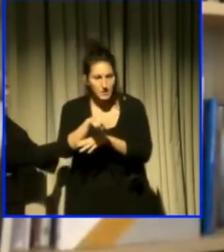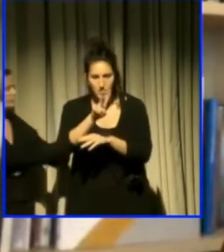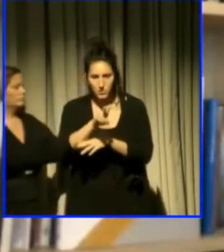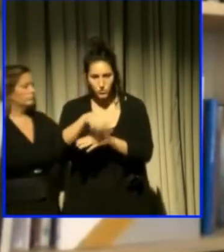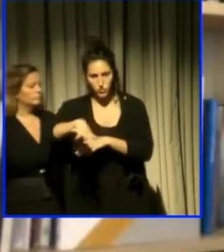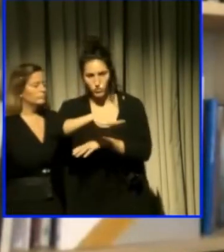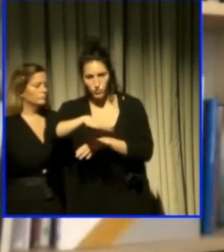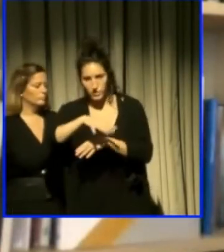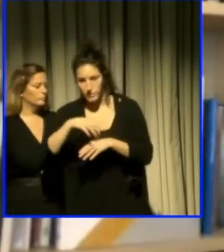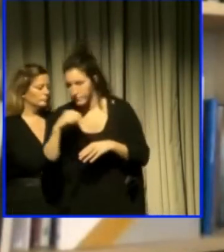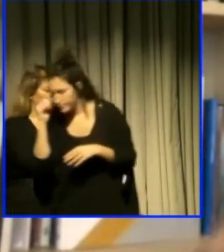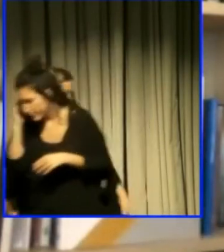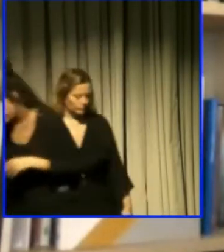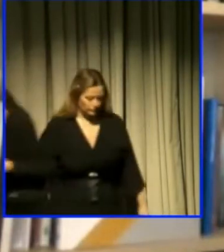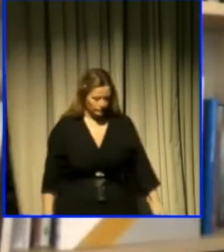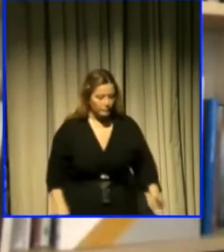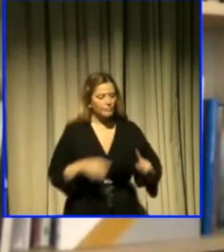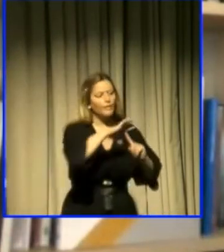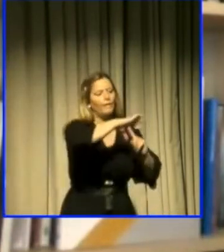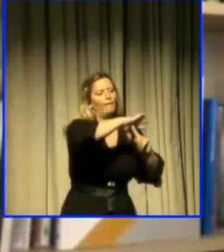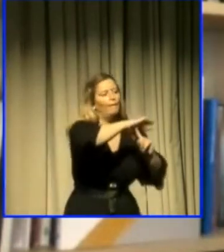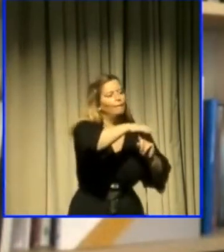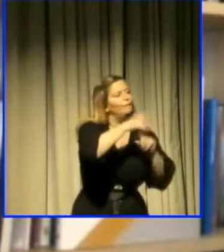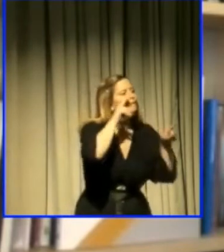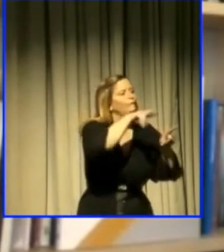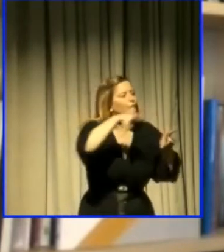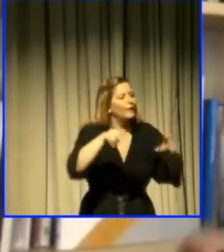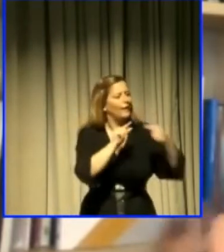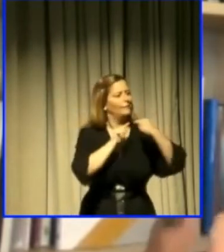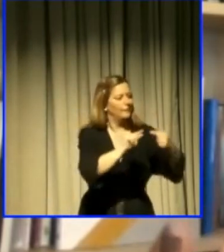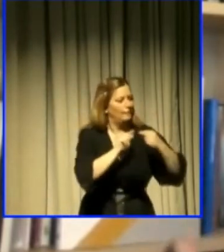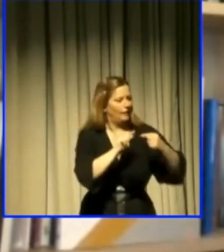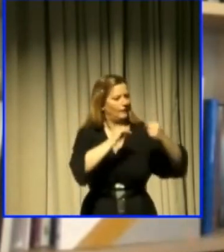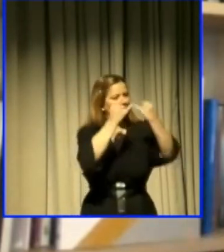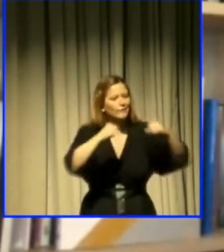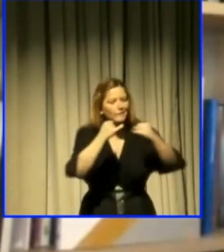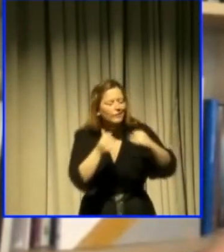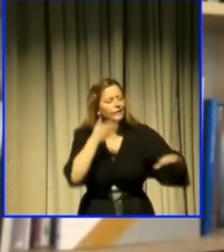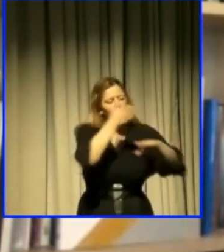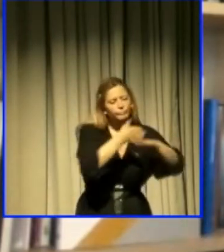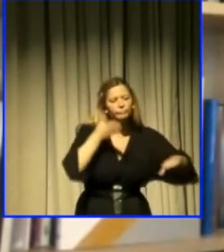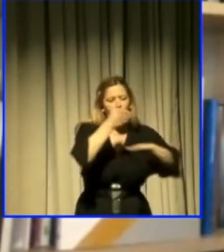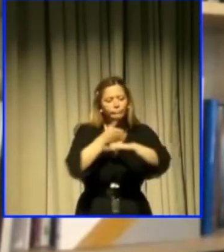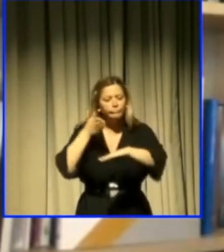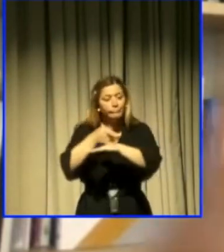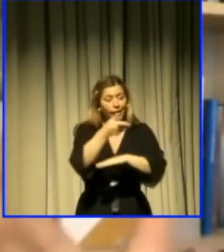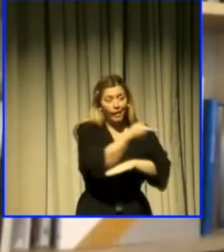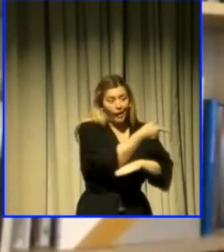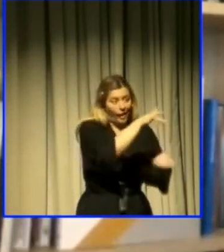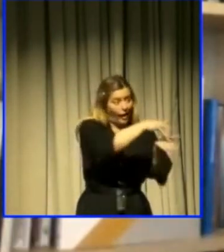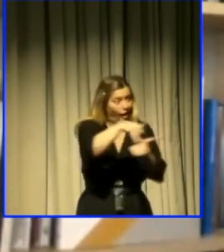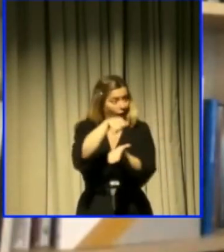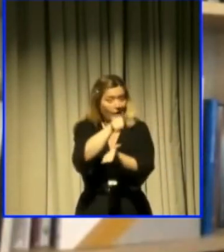fairs, going to debates and meetups and festivals, where these people take the stage and show